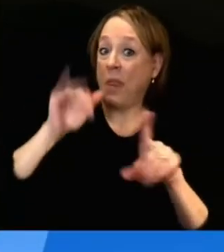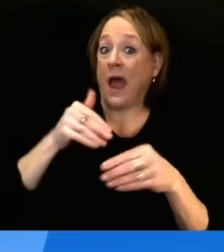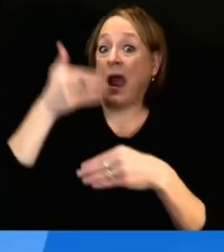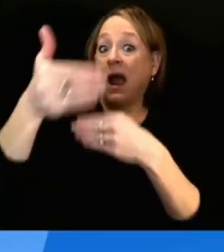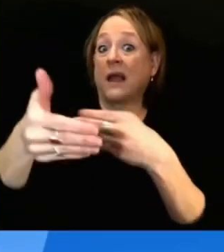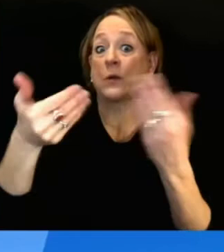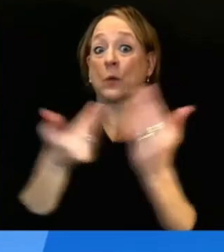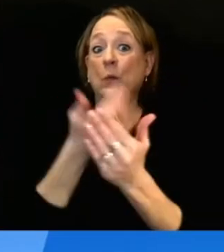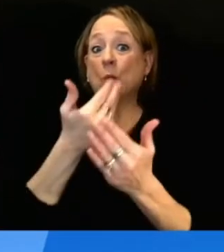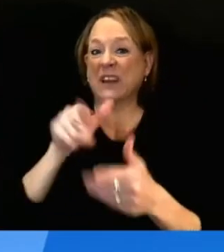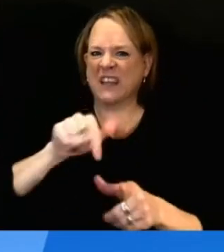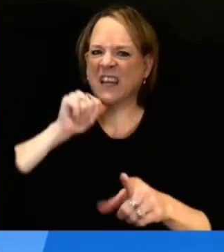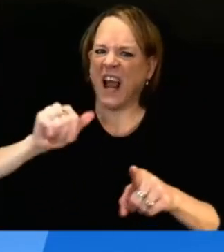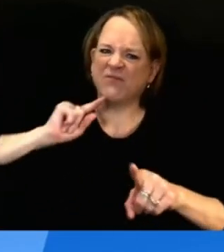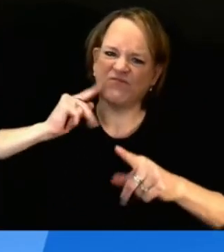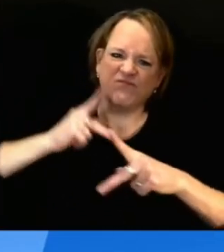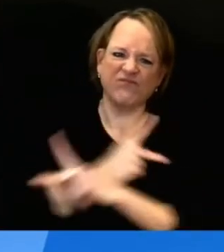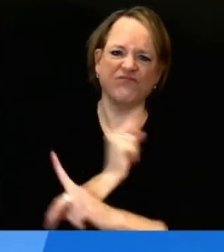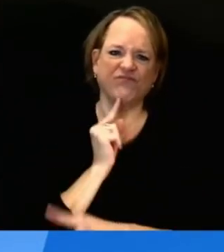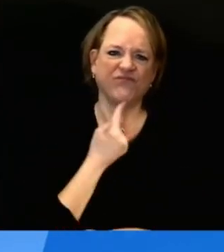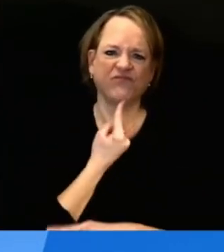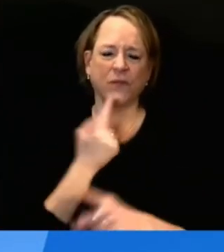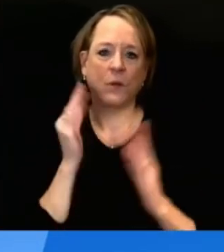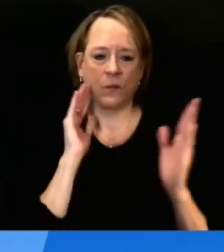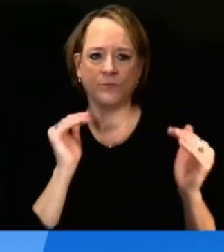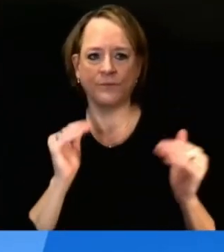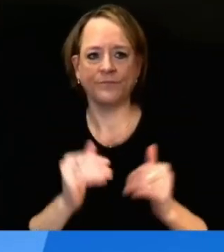Kirkby from Wisconsin Health News. Sean?